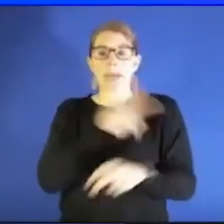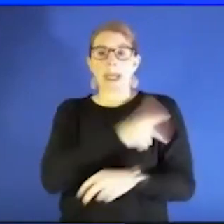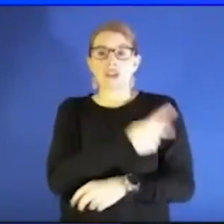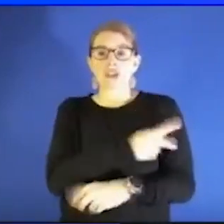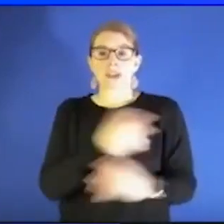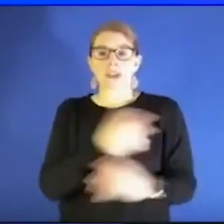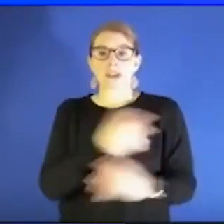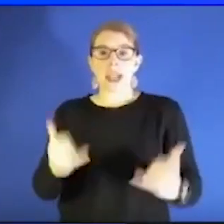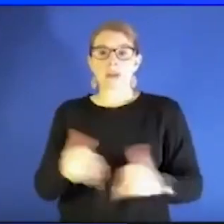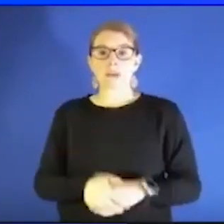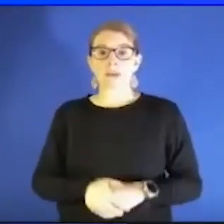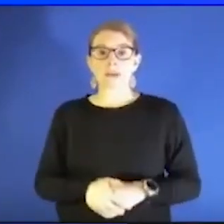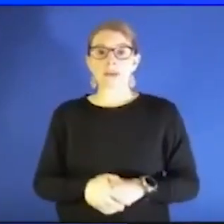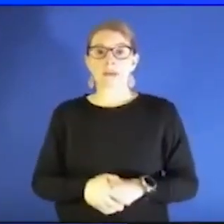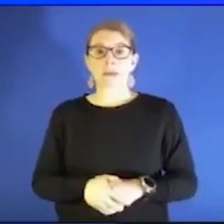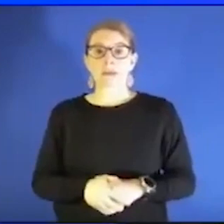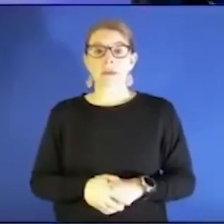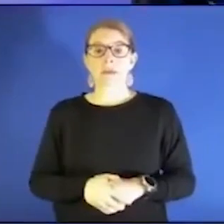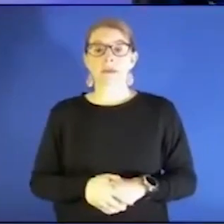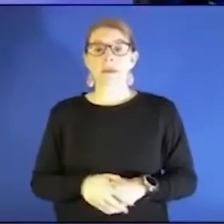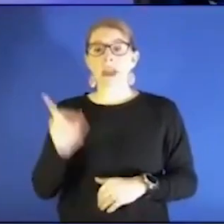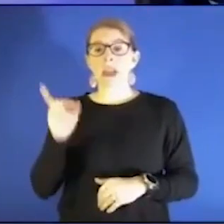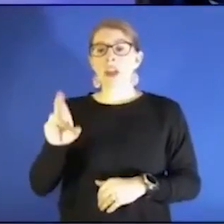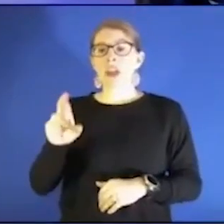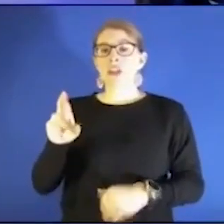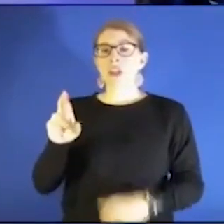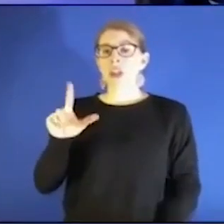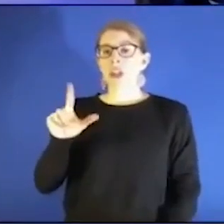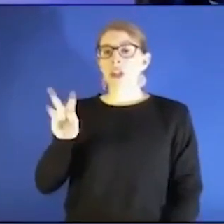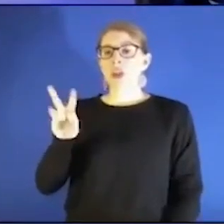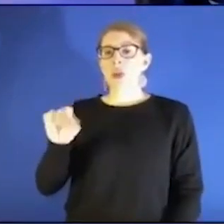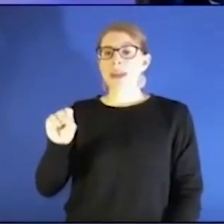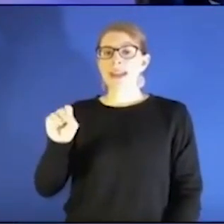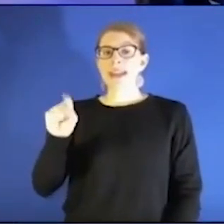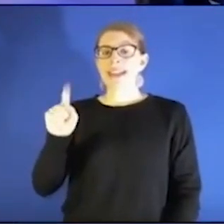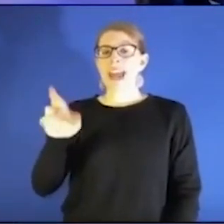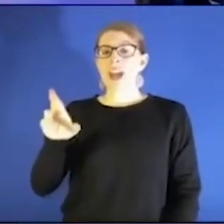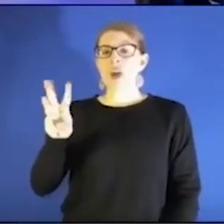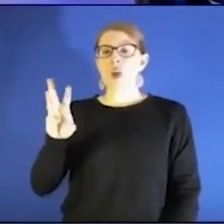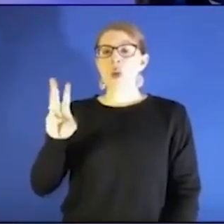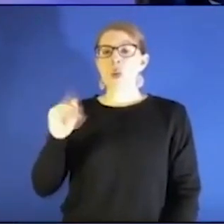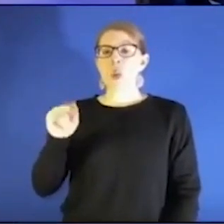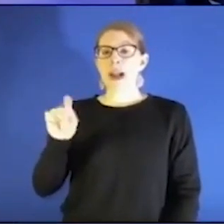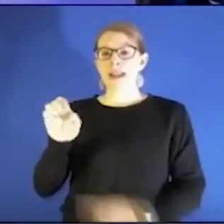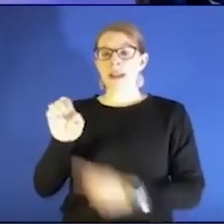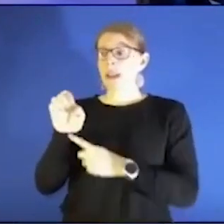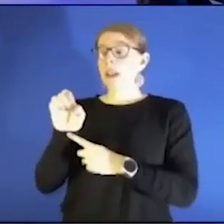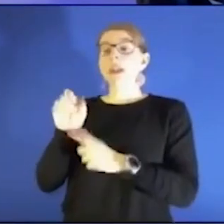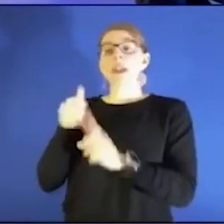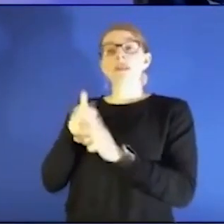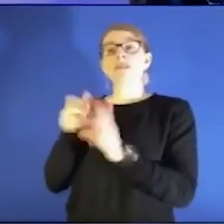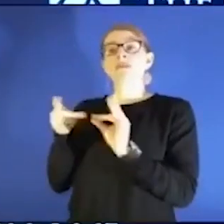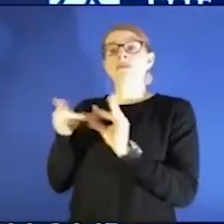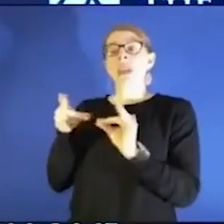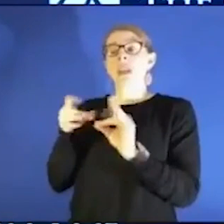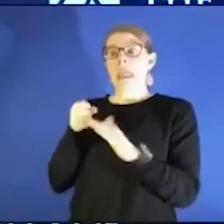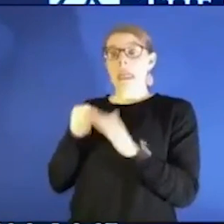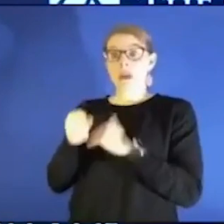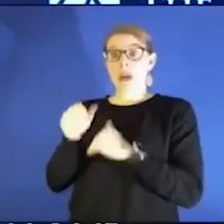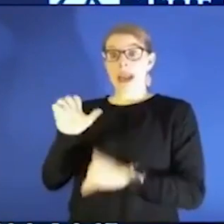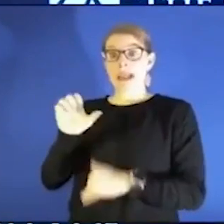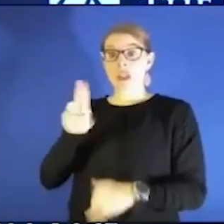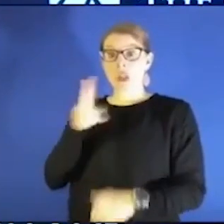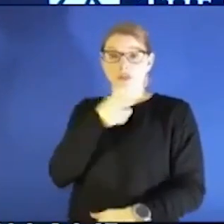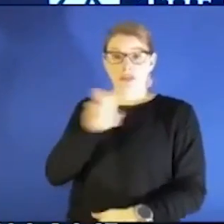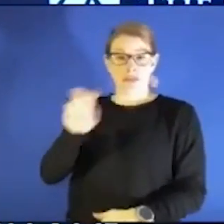medicine. I think Dr. Lewis Satterwhite made a comment about that earlier in the week, that to get into the ICU, you have to be incredibly ill. And that's